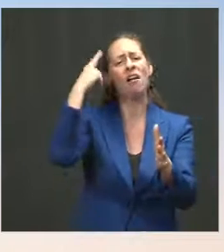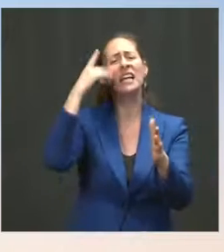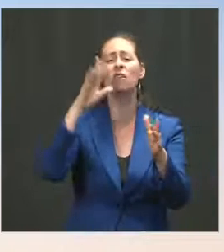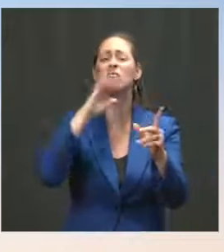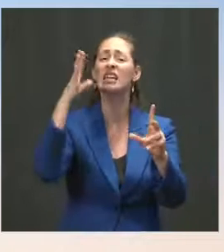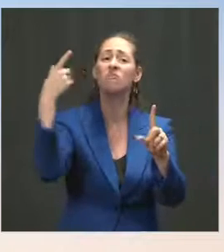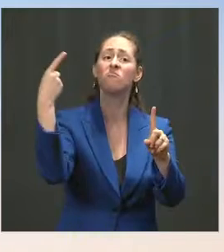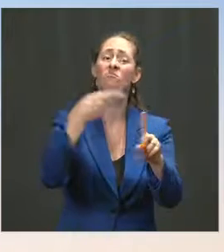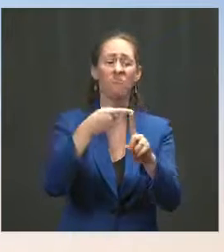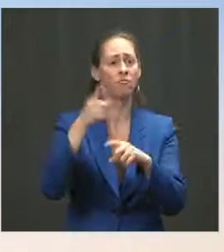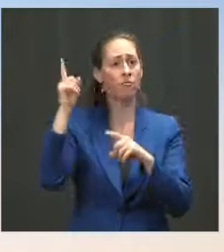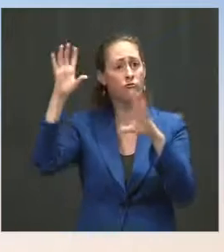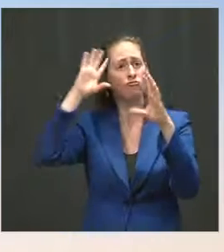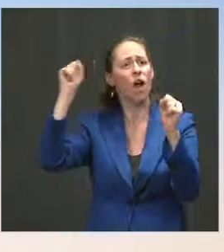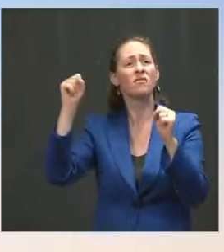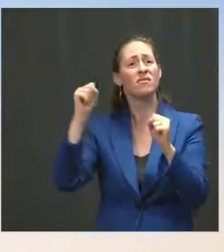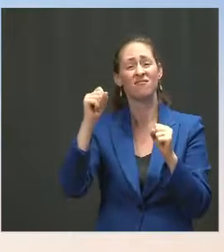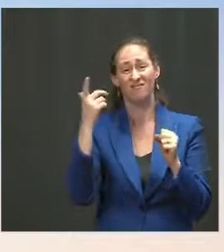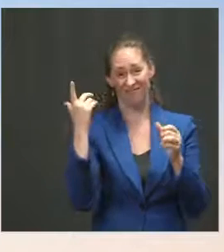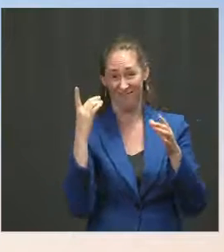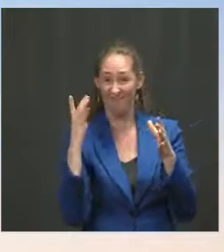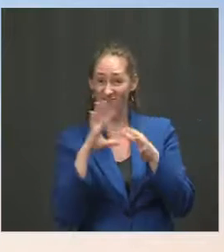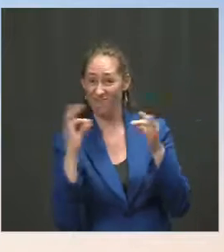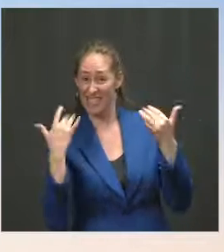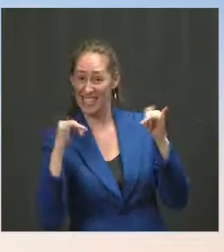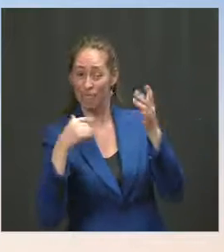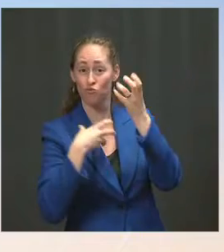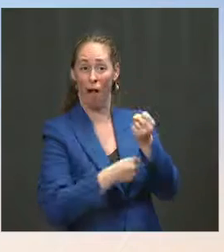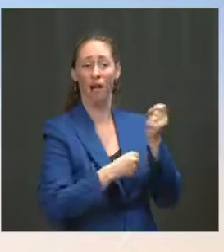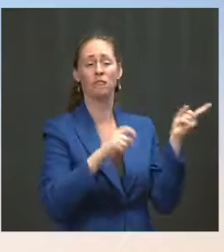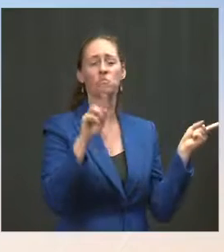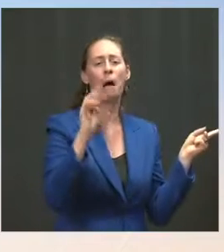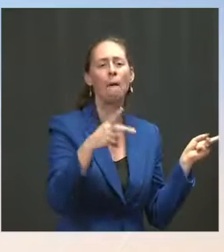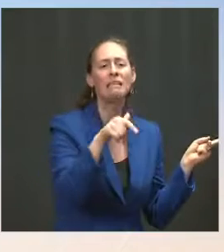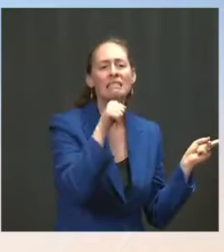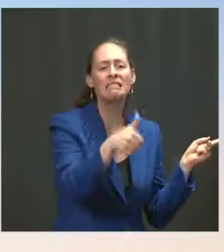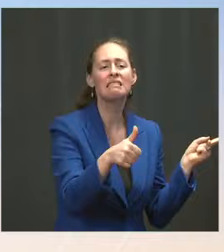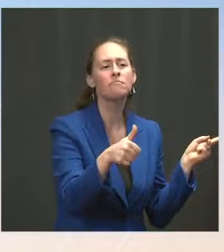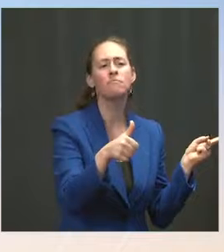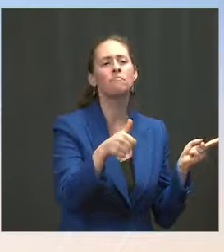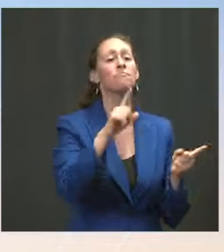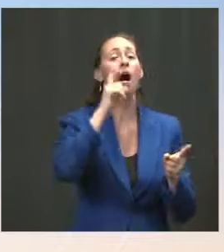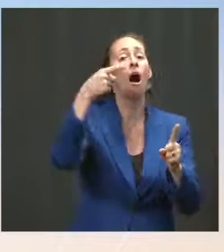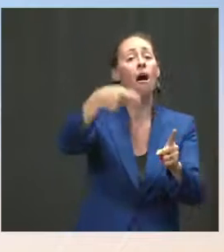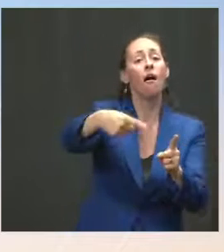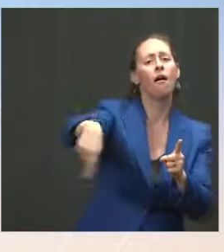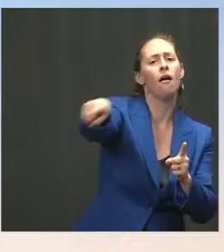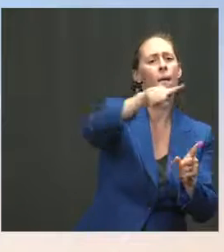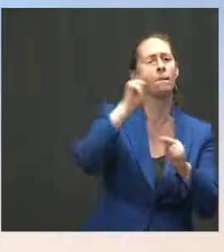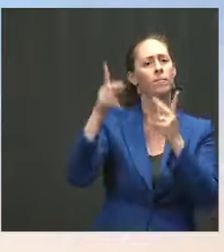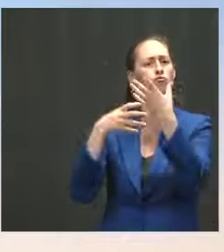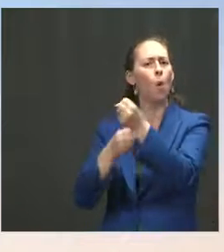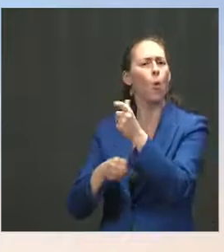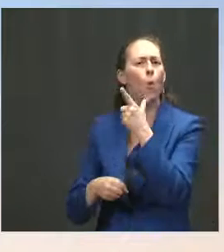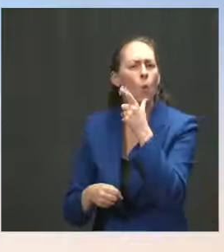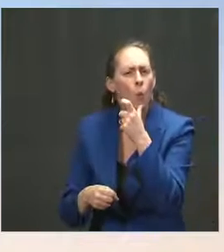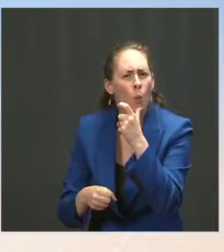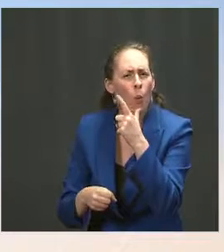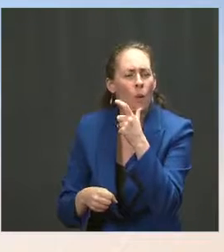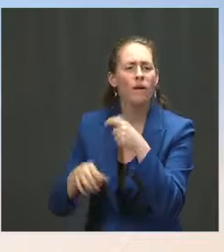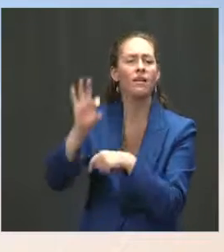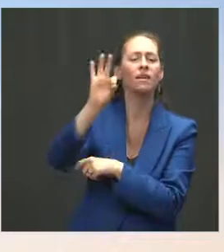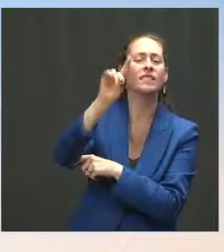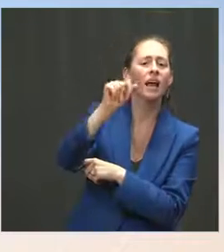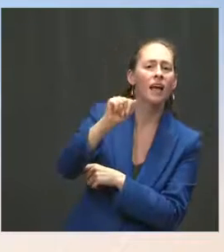he does trust data experts, and he does trust the people leading the CDC, the FDA, which is the gold standard of approval for